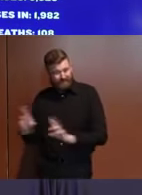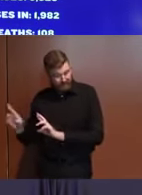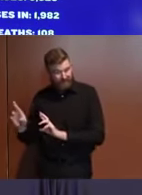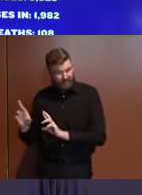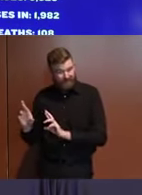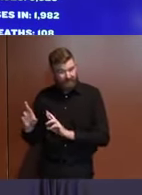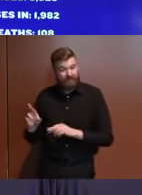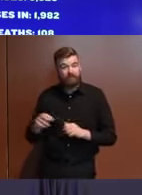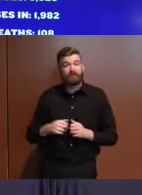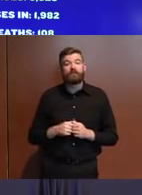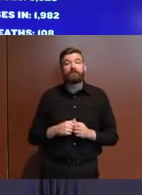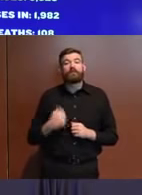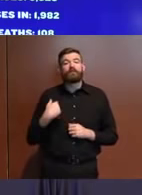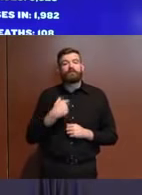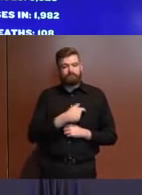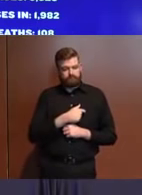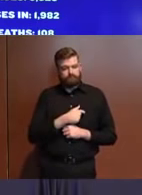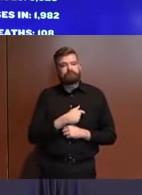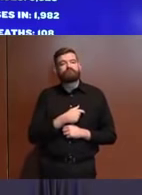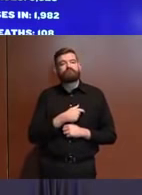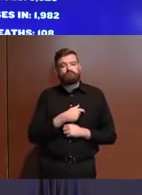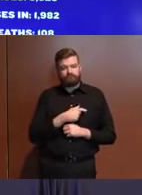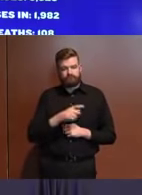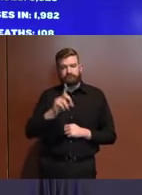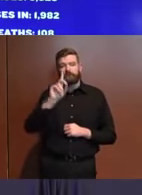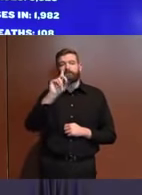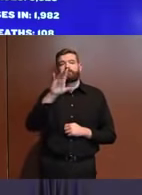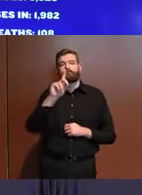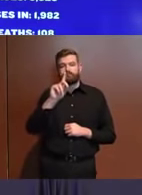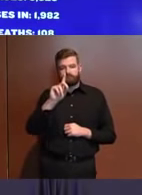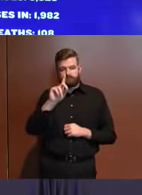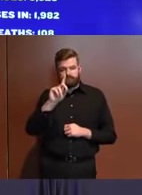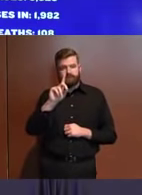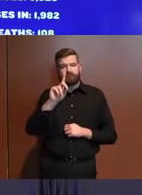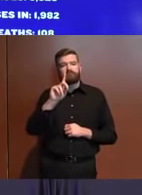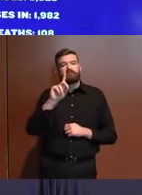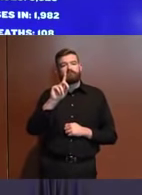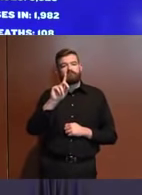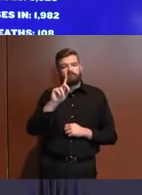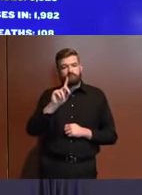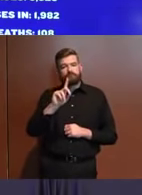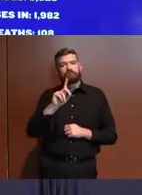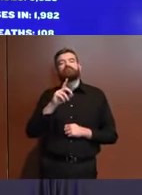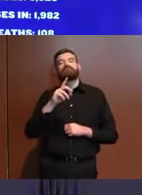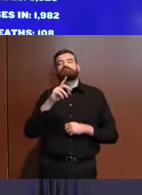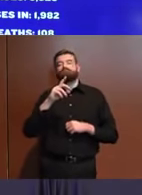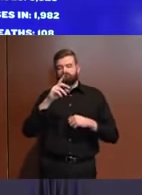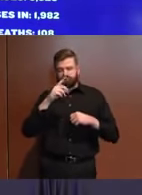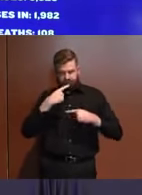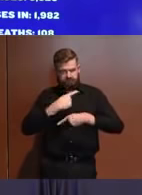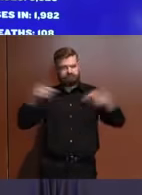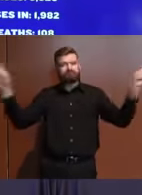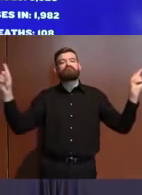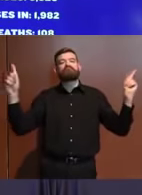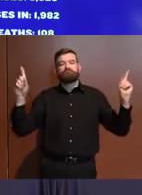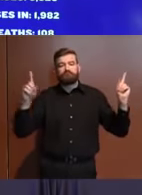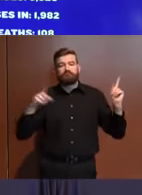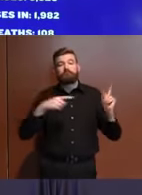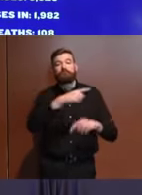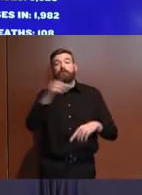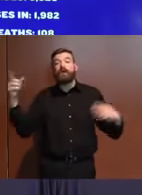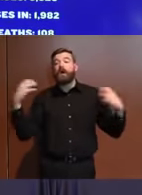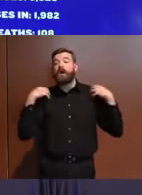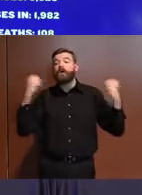of more than $140 million to our healthcare providers to ready them for